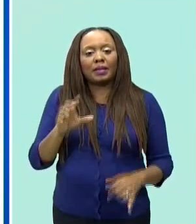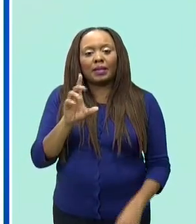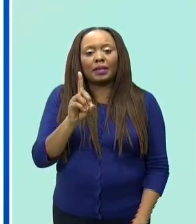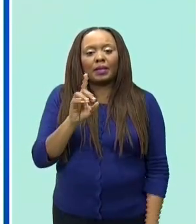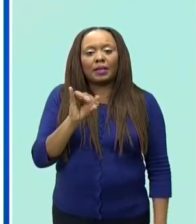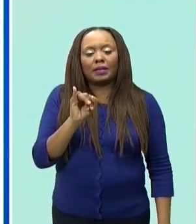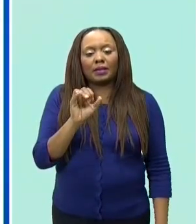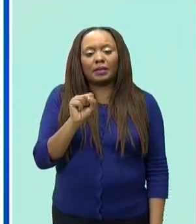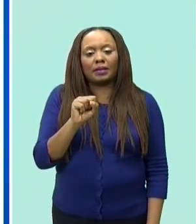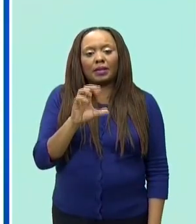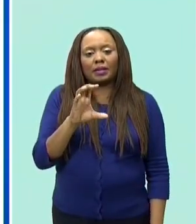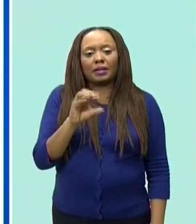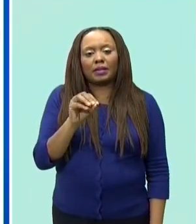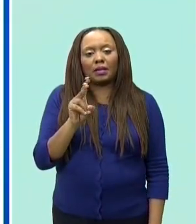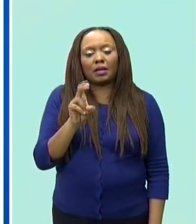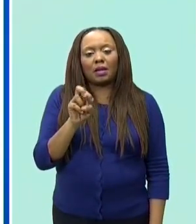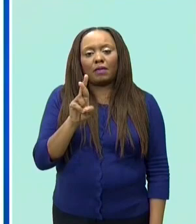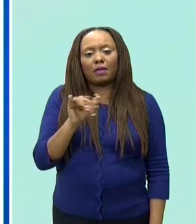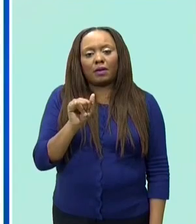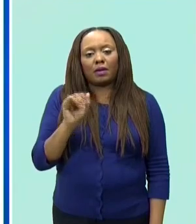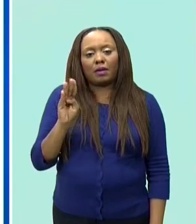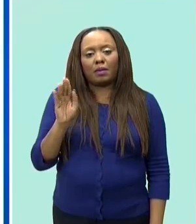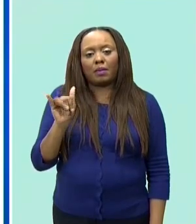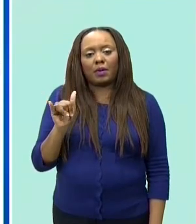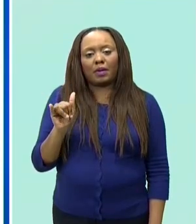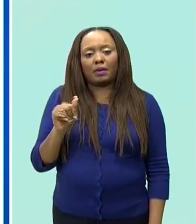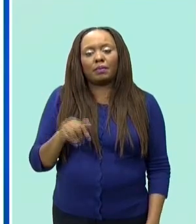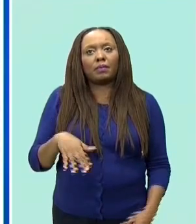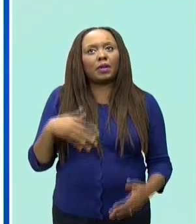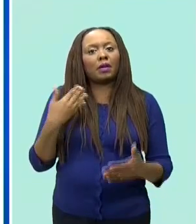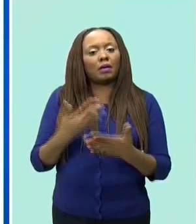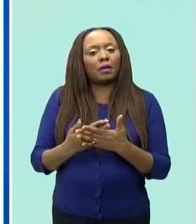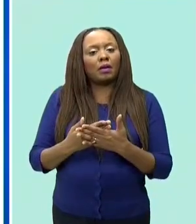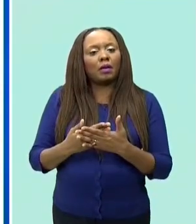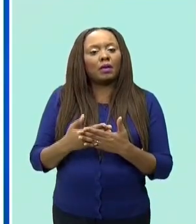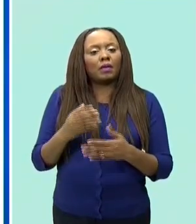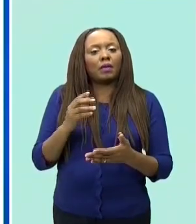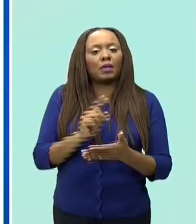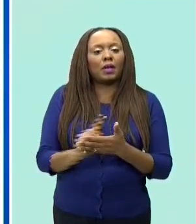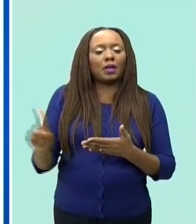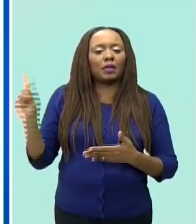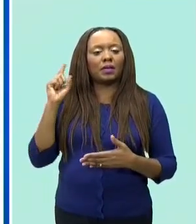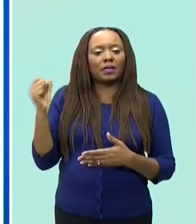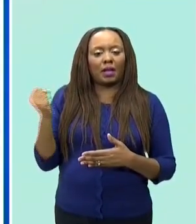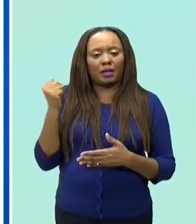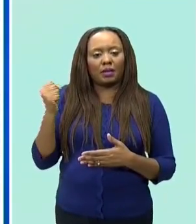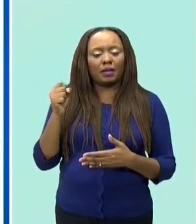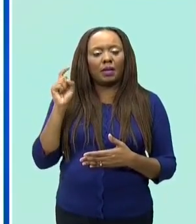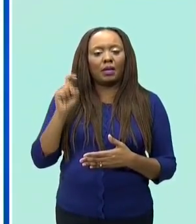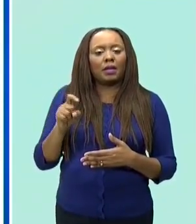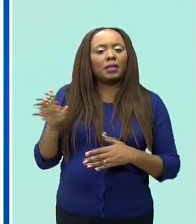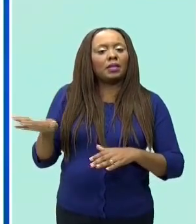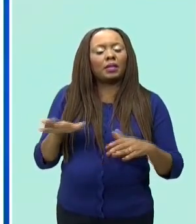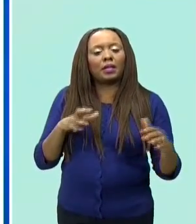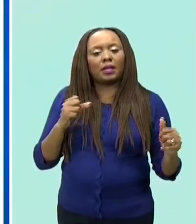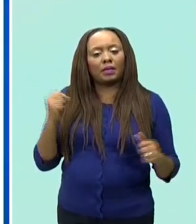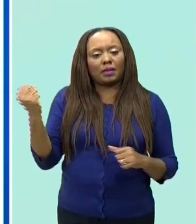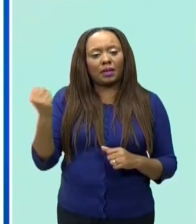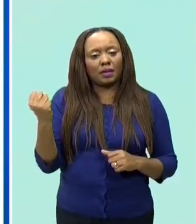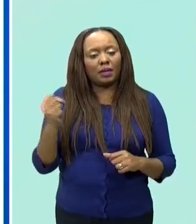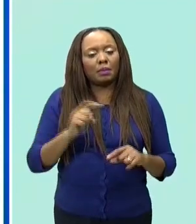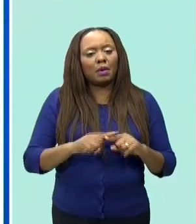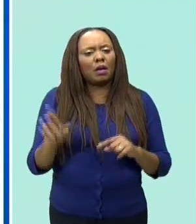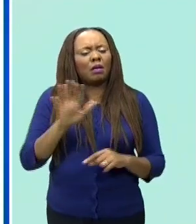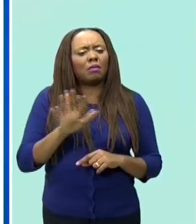Hotel at Trent's in St. James. Now, they arrived on the island last Saturday from the U.S. and are scheduled to leave this coming Saturday.